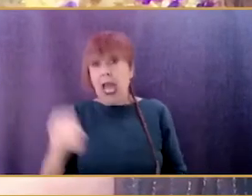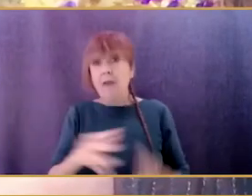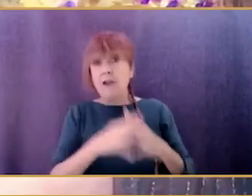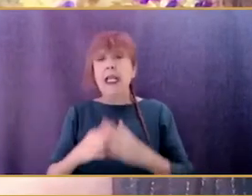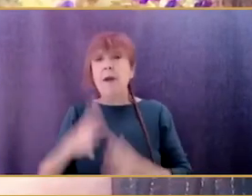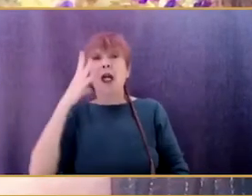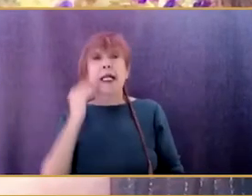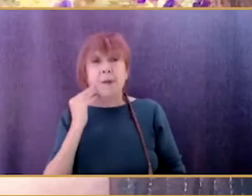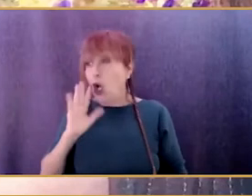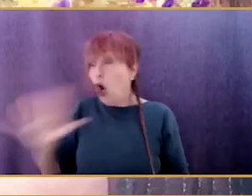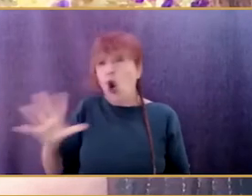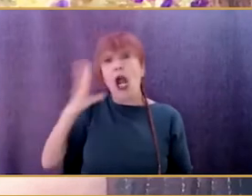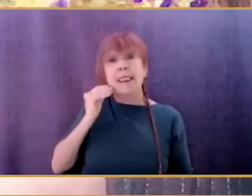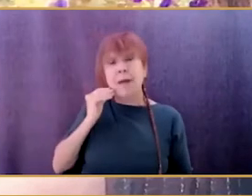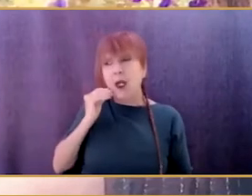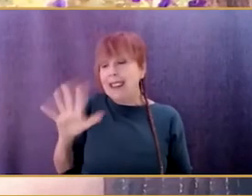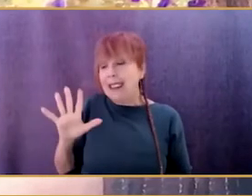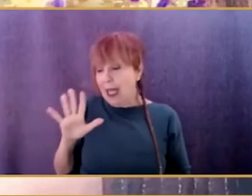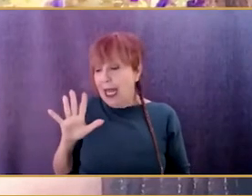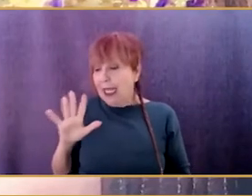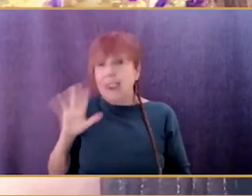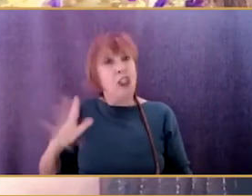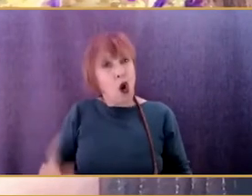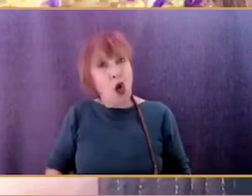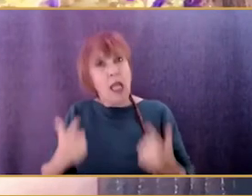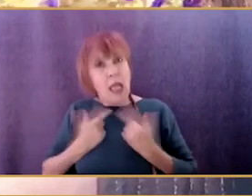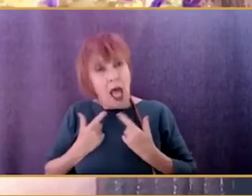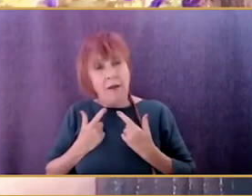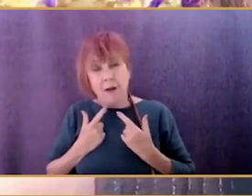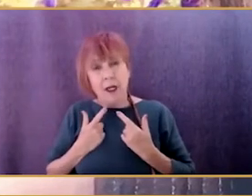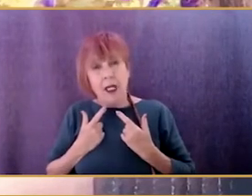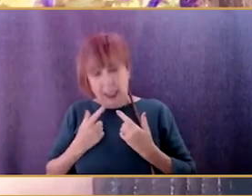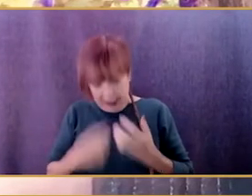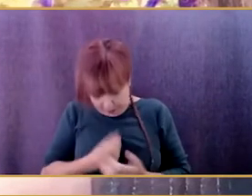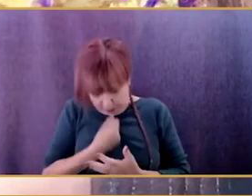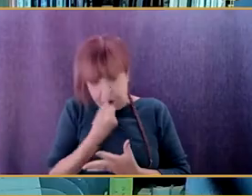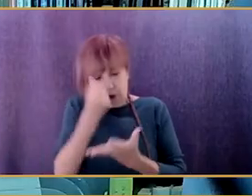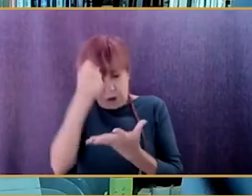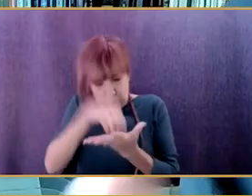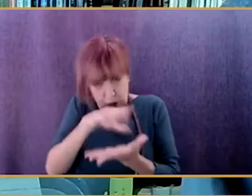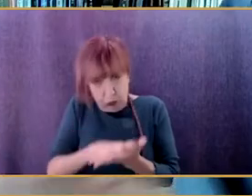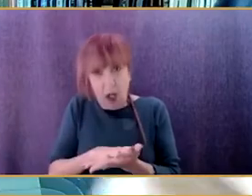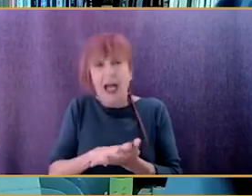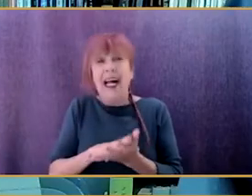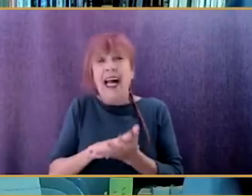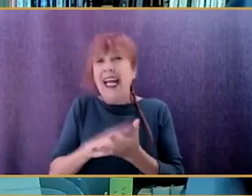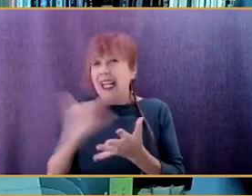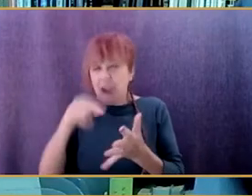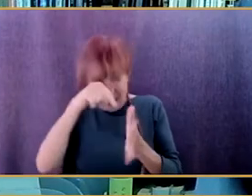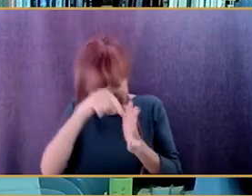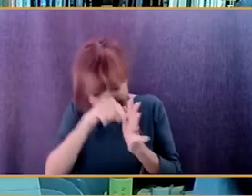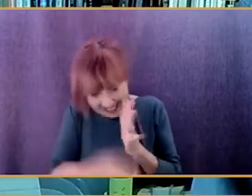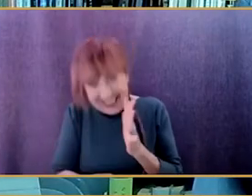African American experience Her experience is the intimacy of her own life Her themes come out of those things Actually, it is in the